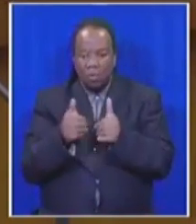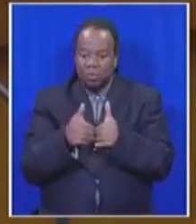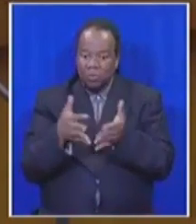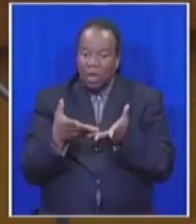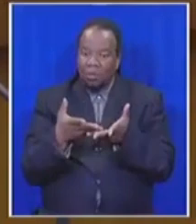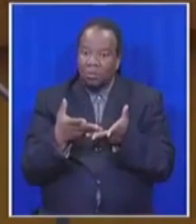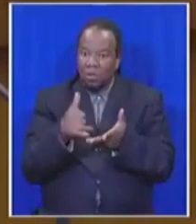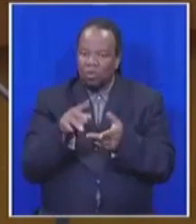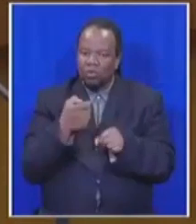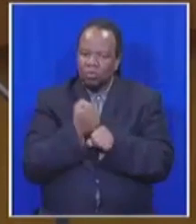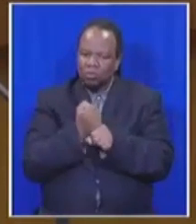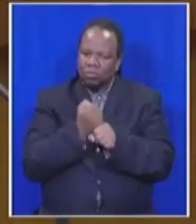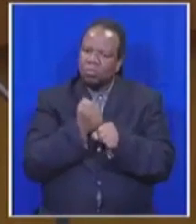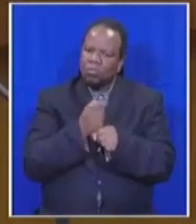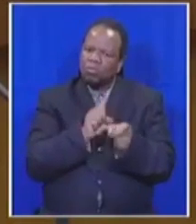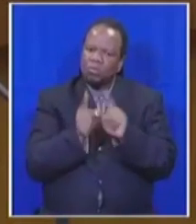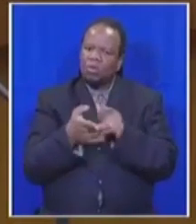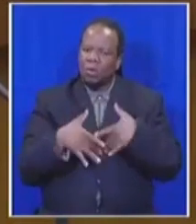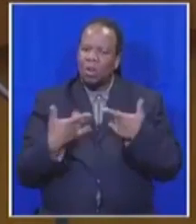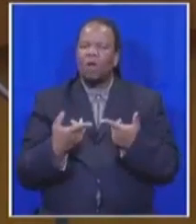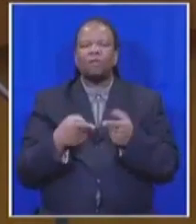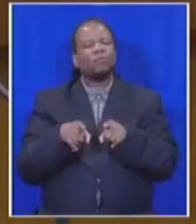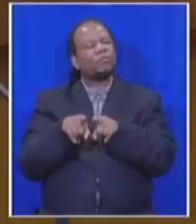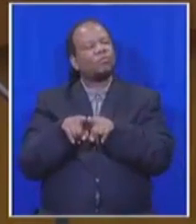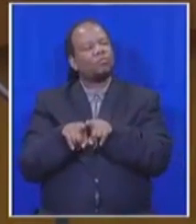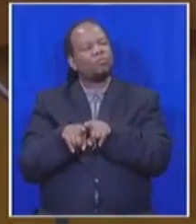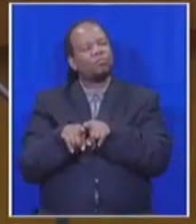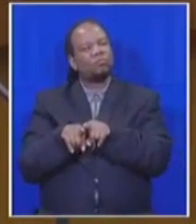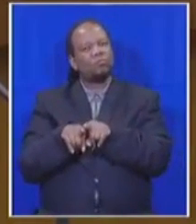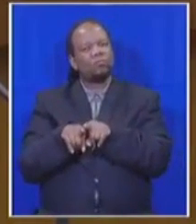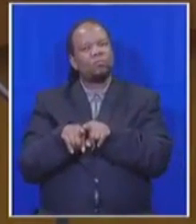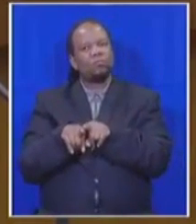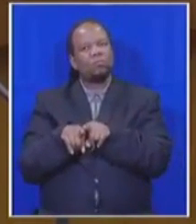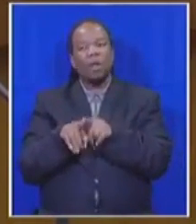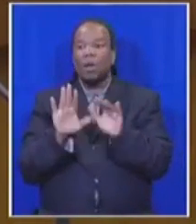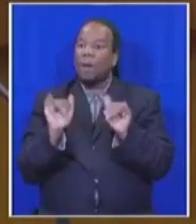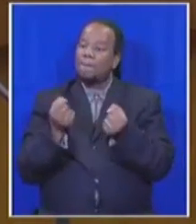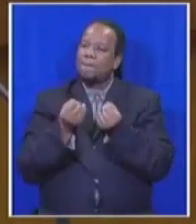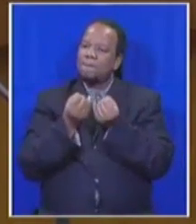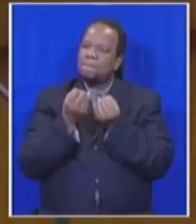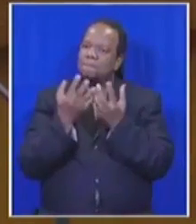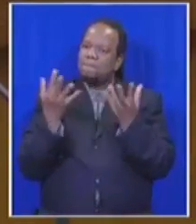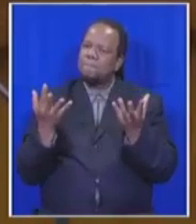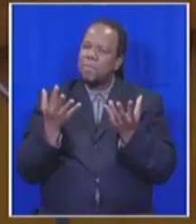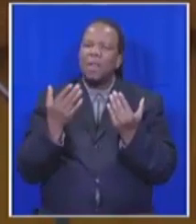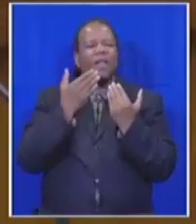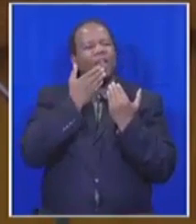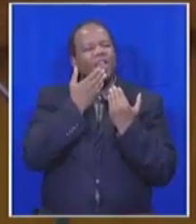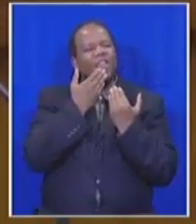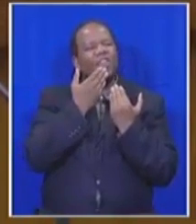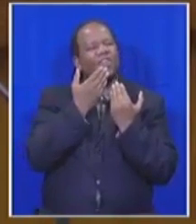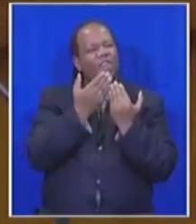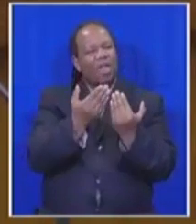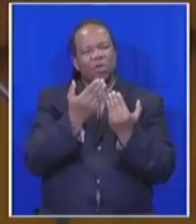so. We equally, in the same breath, thank the millions of South Africans who voted us into